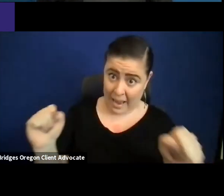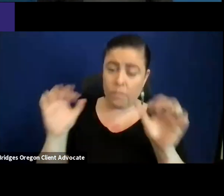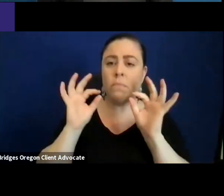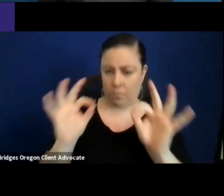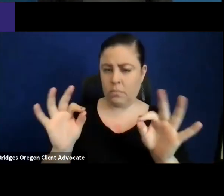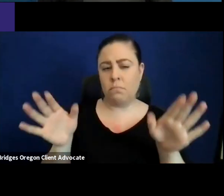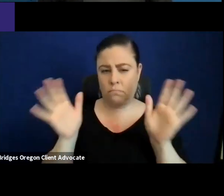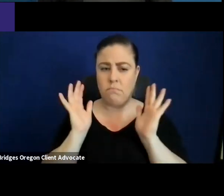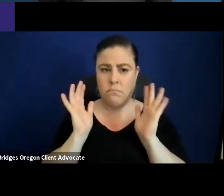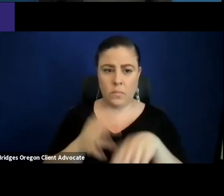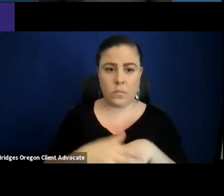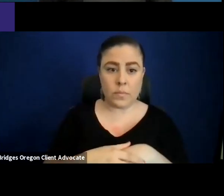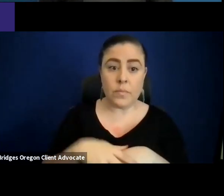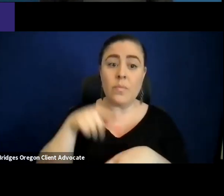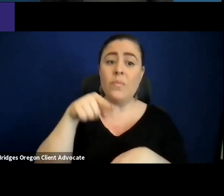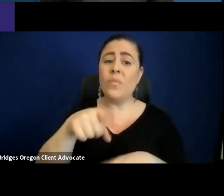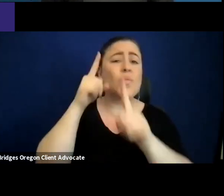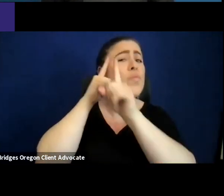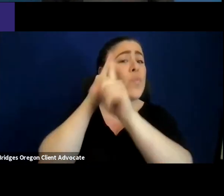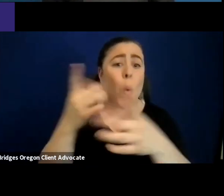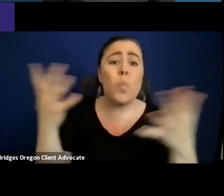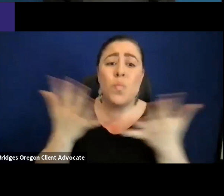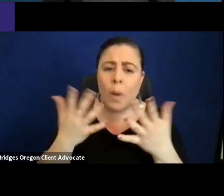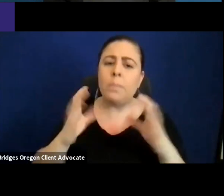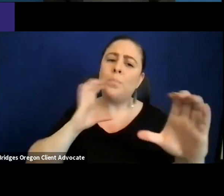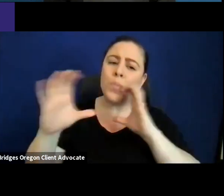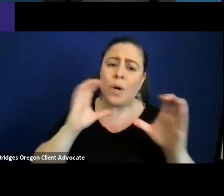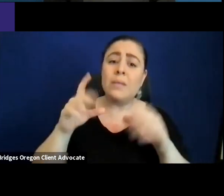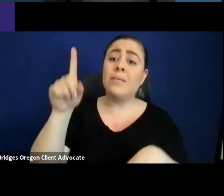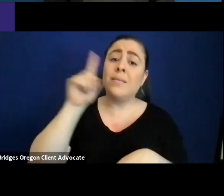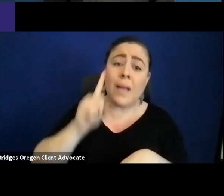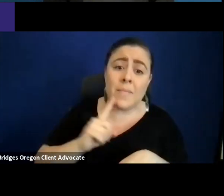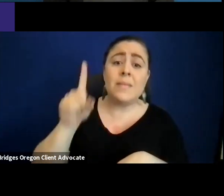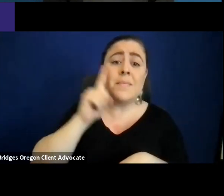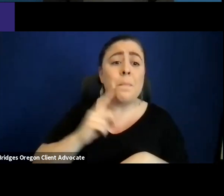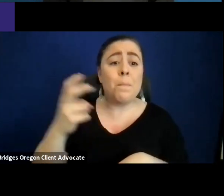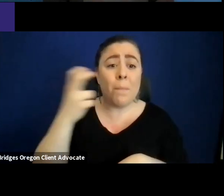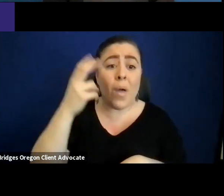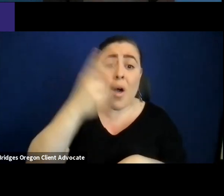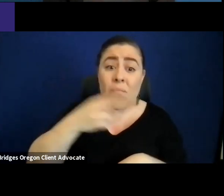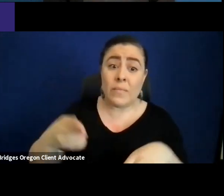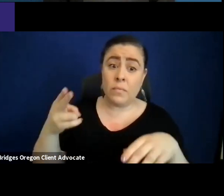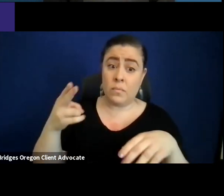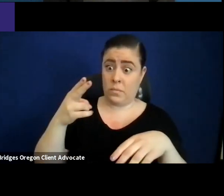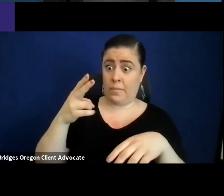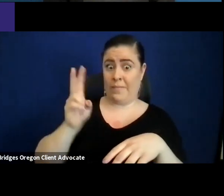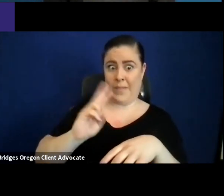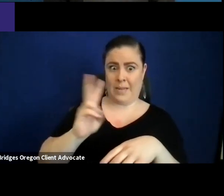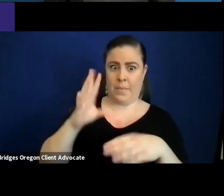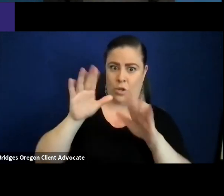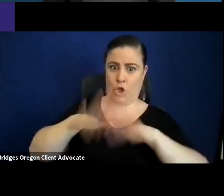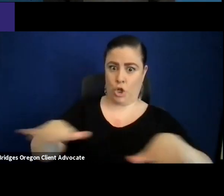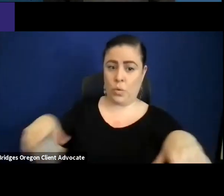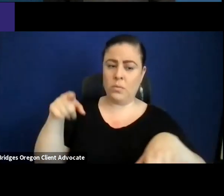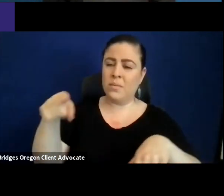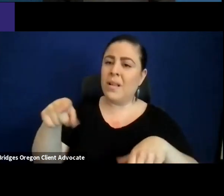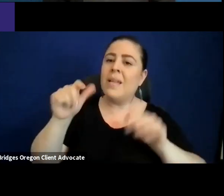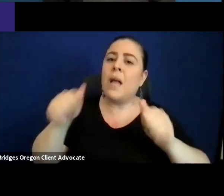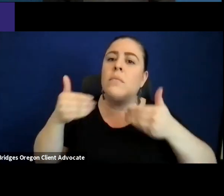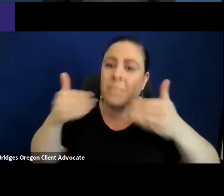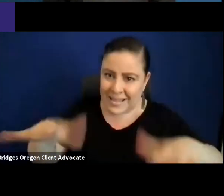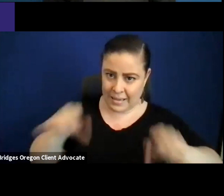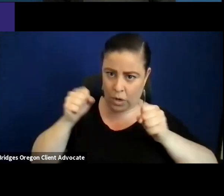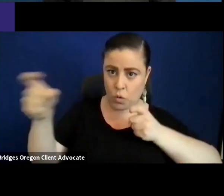feel 100% safe. And then Bridges, our goal is to communicate to deaf and deafblind or hard of hearing victims